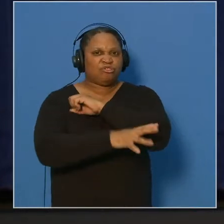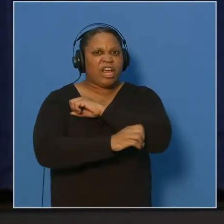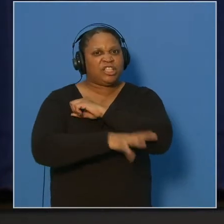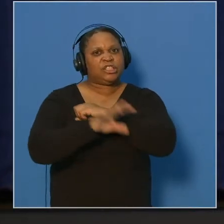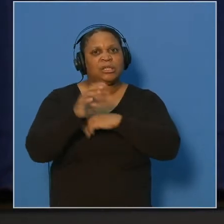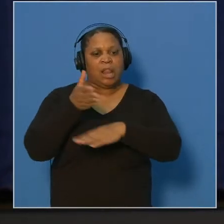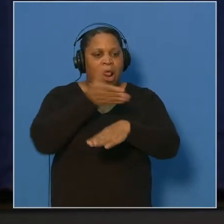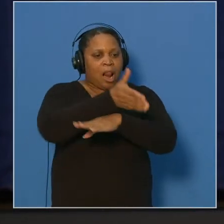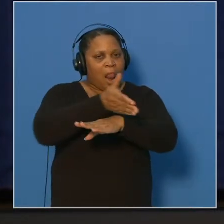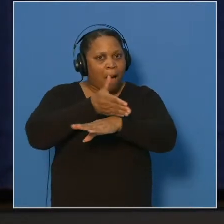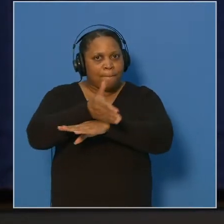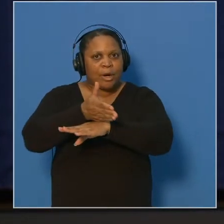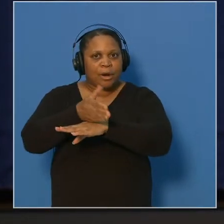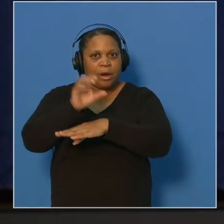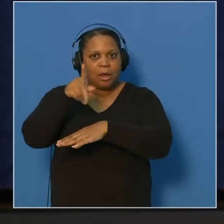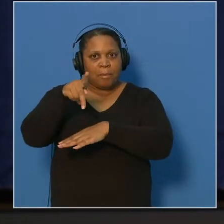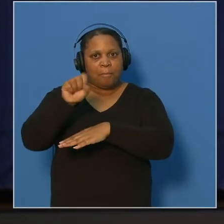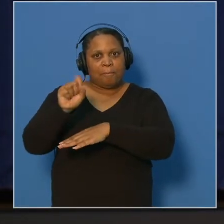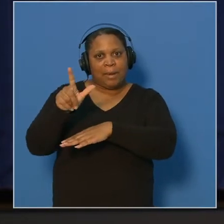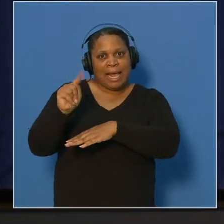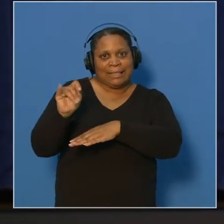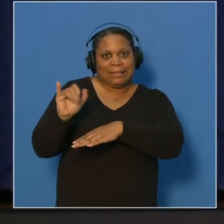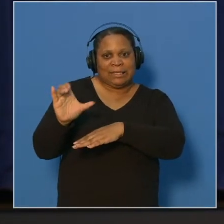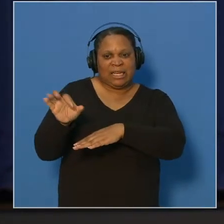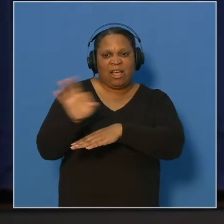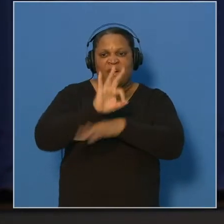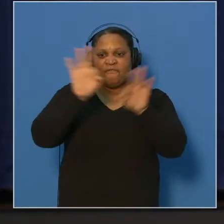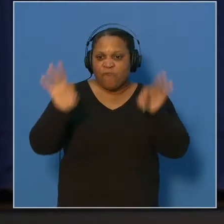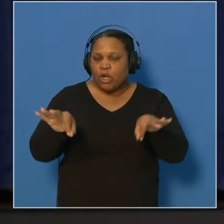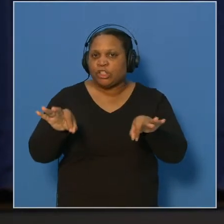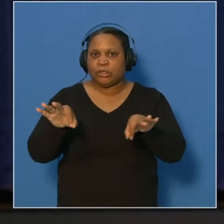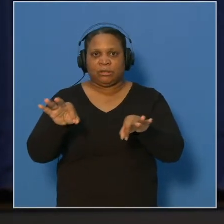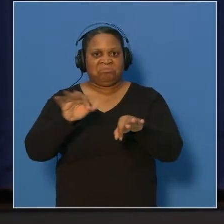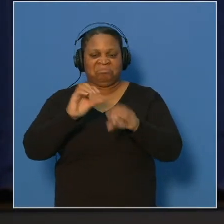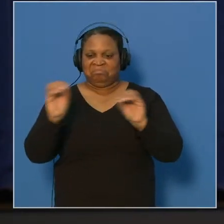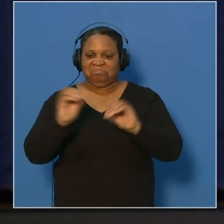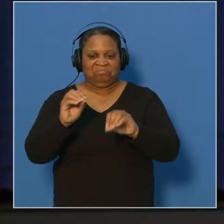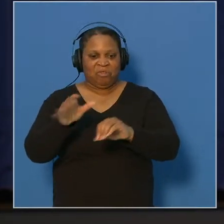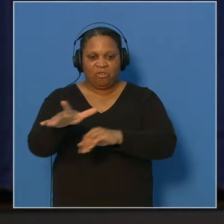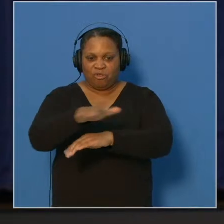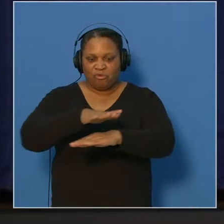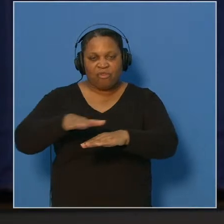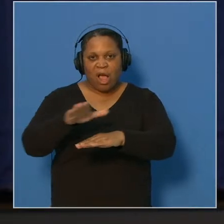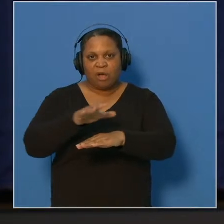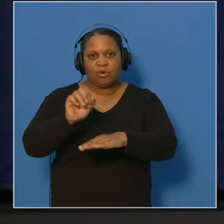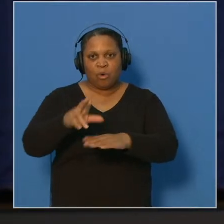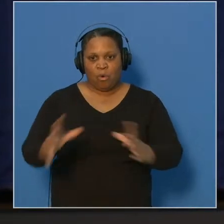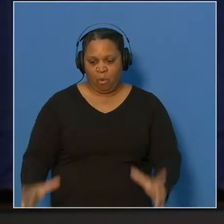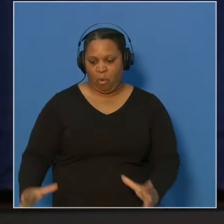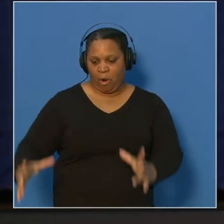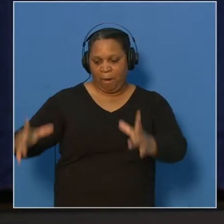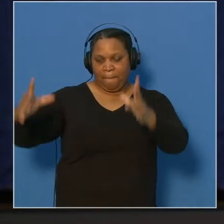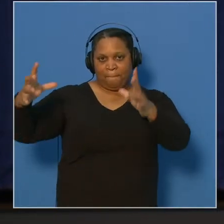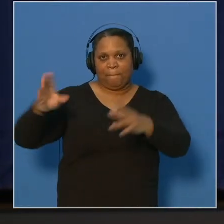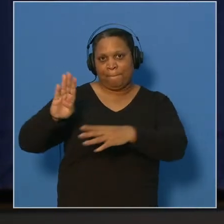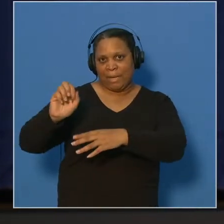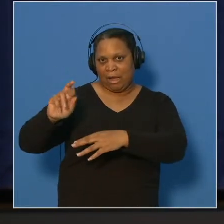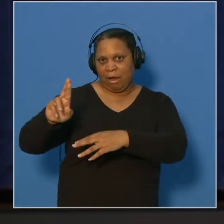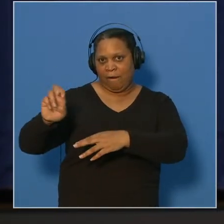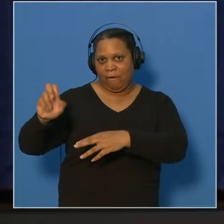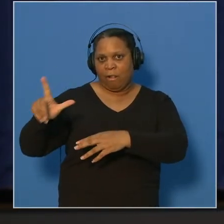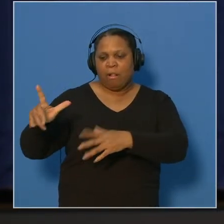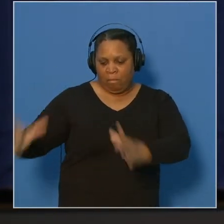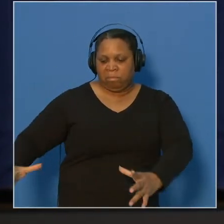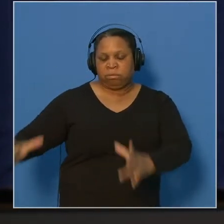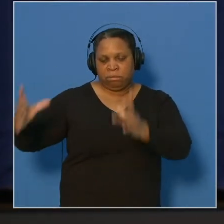lumber, plastics, furniture, either on the ground or in a barrel. So we are taking this opportunity